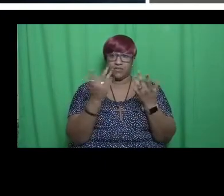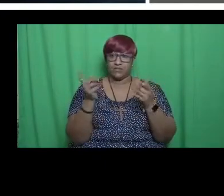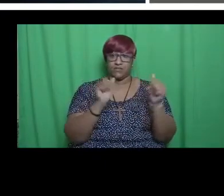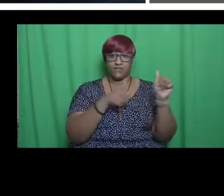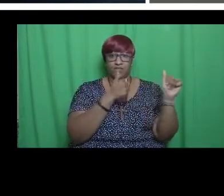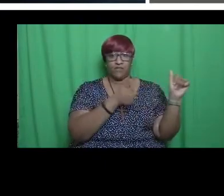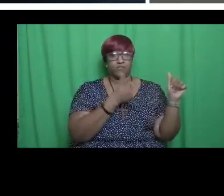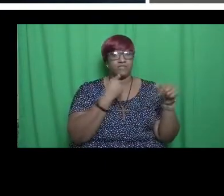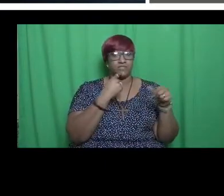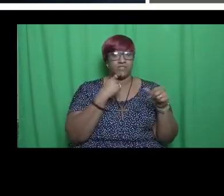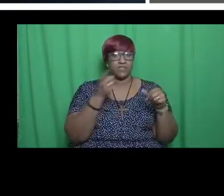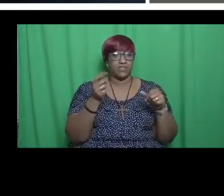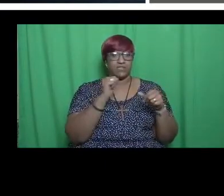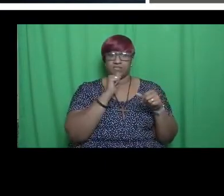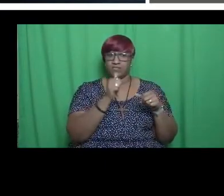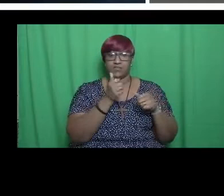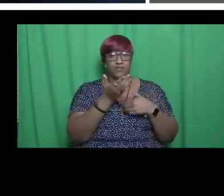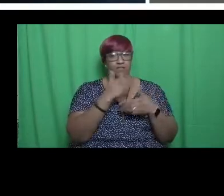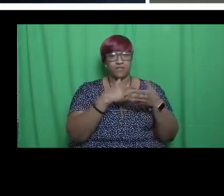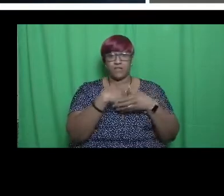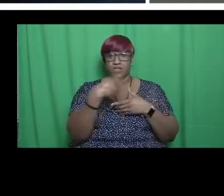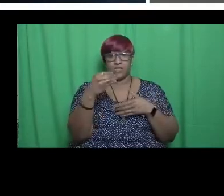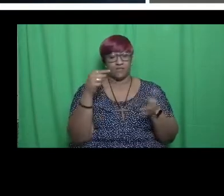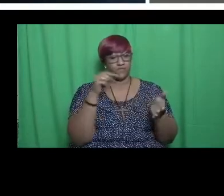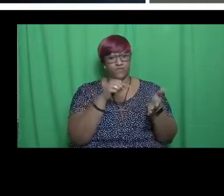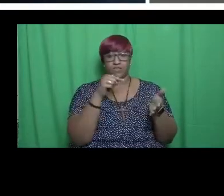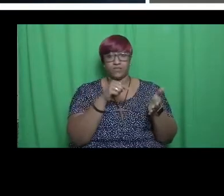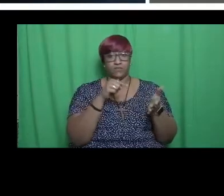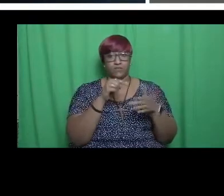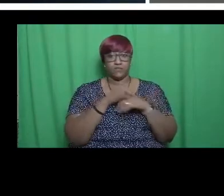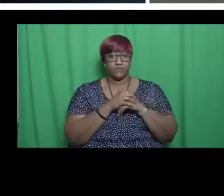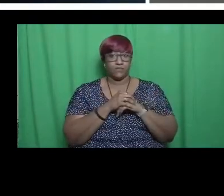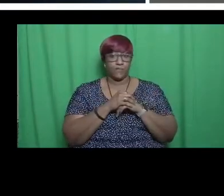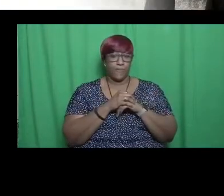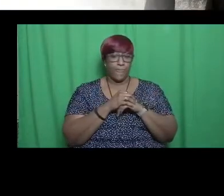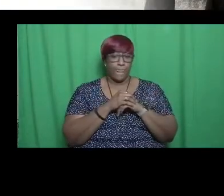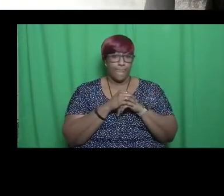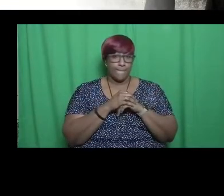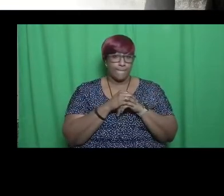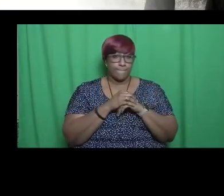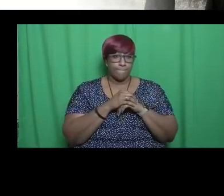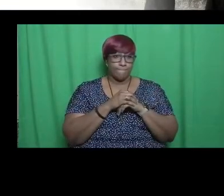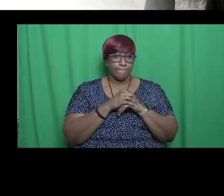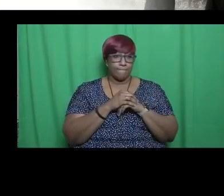said, he's not going to come out of this.